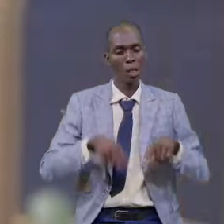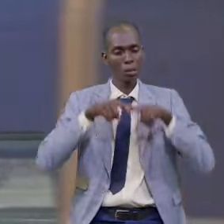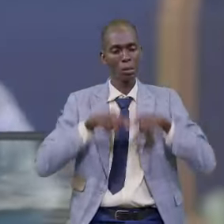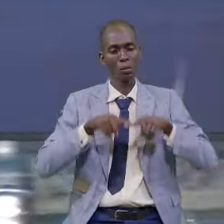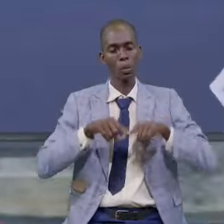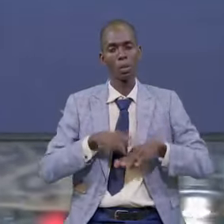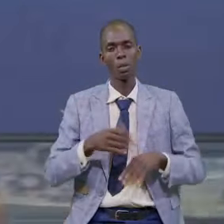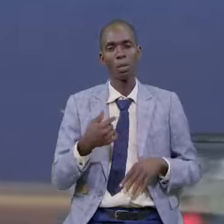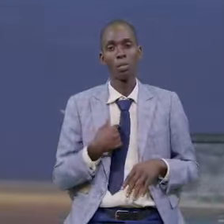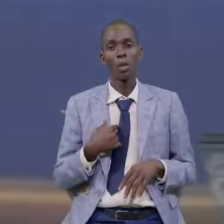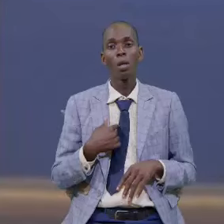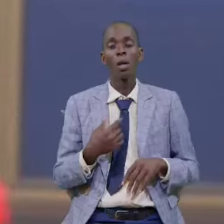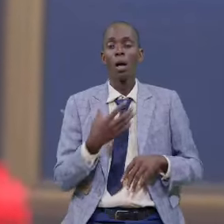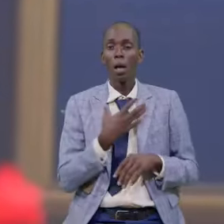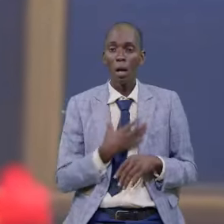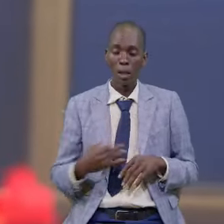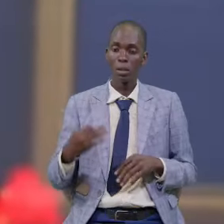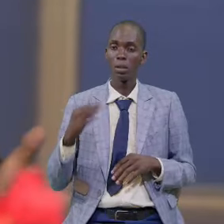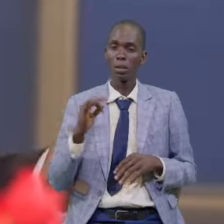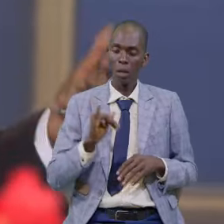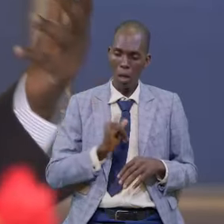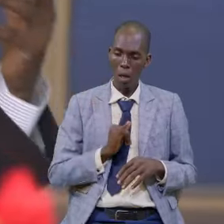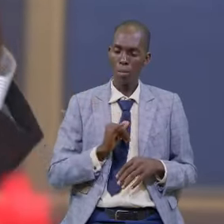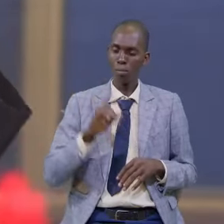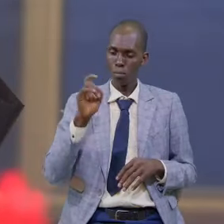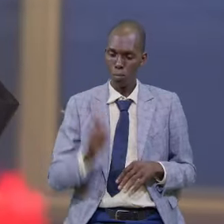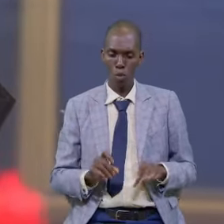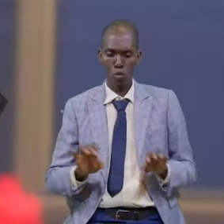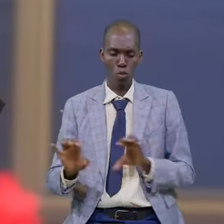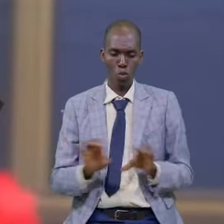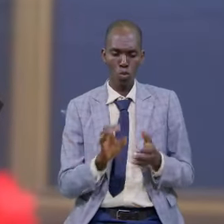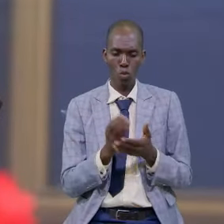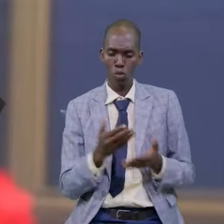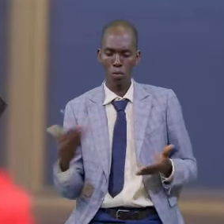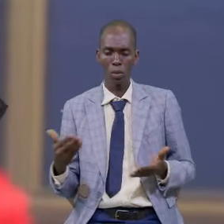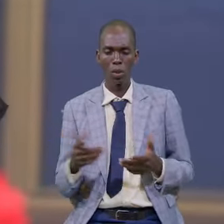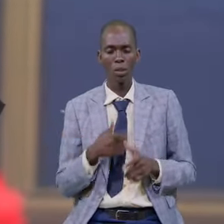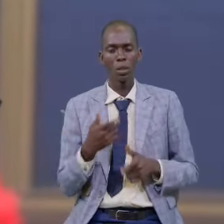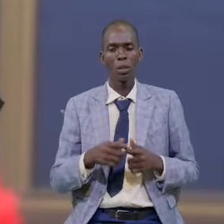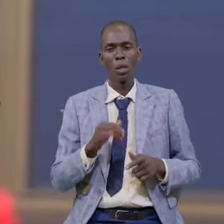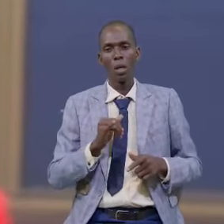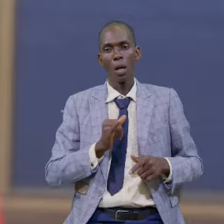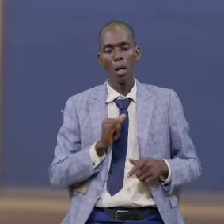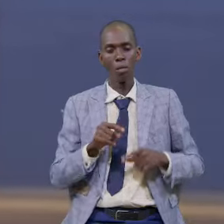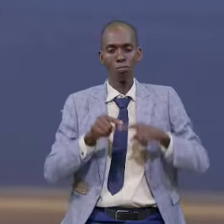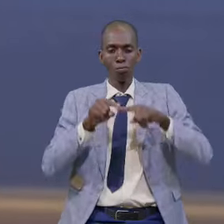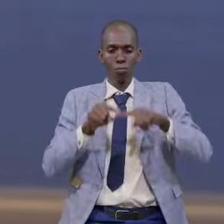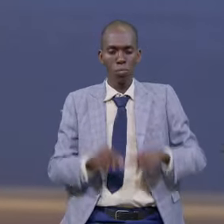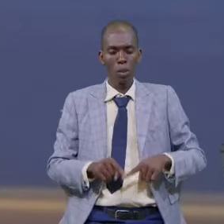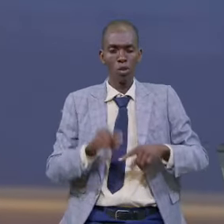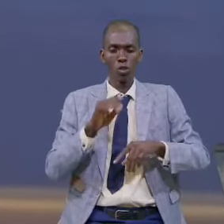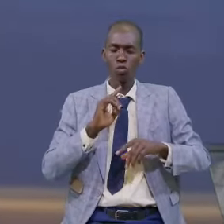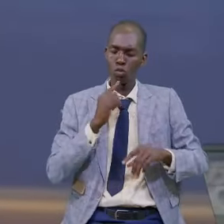will do something. And then I renege on my decision. I don't